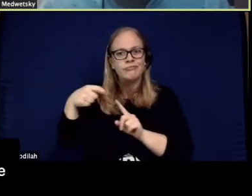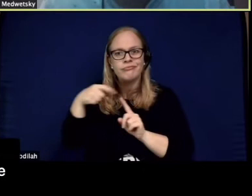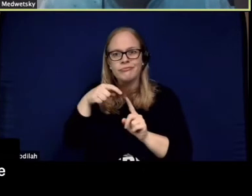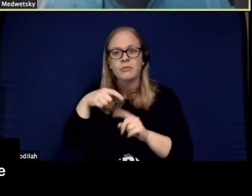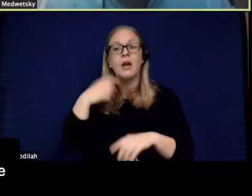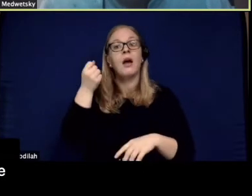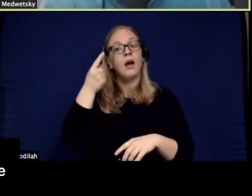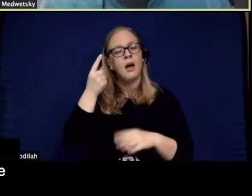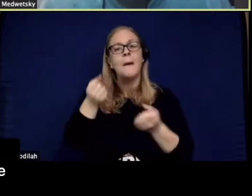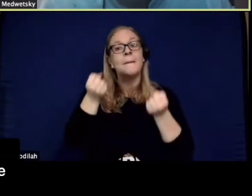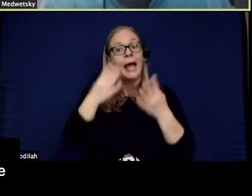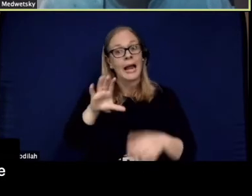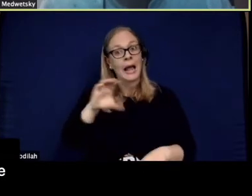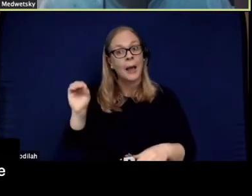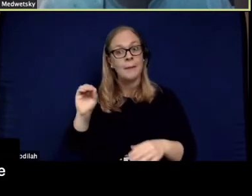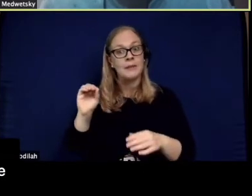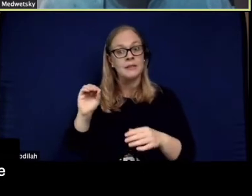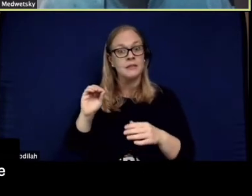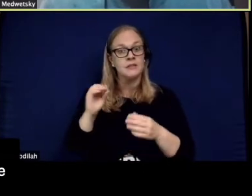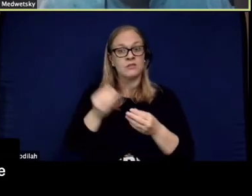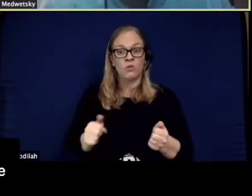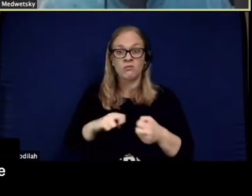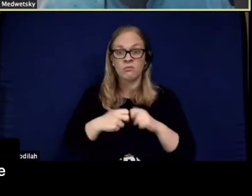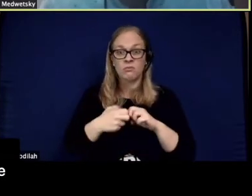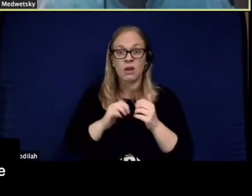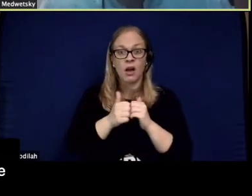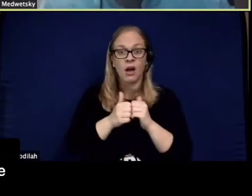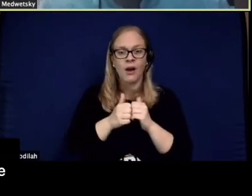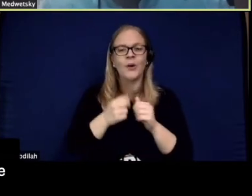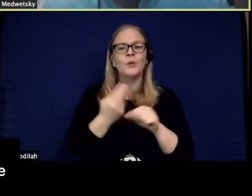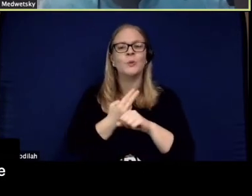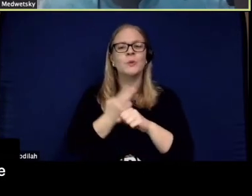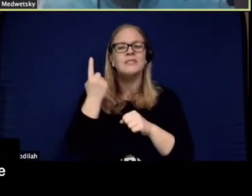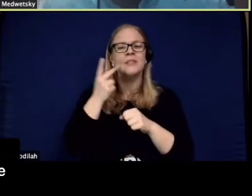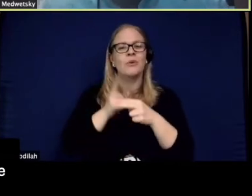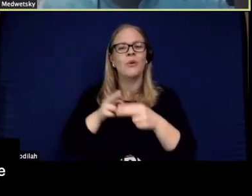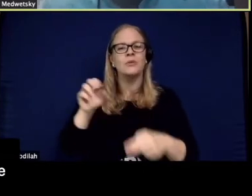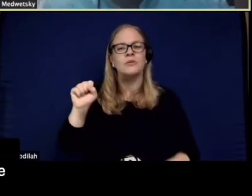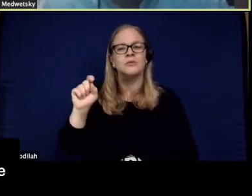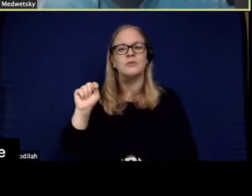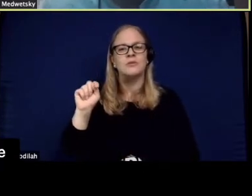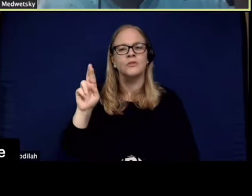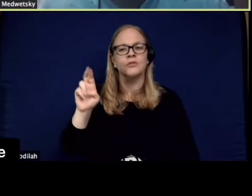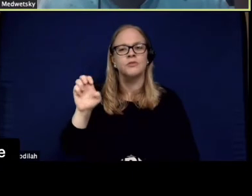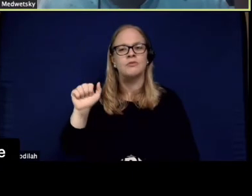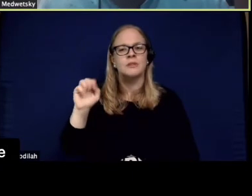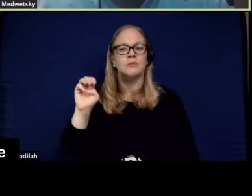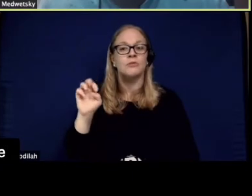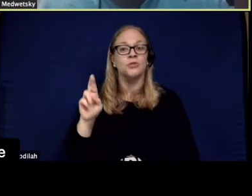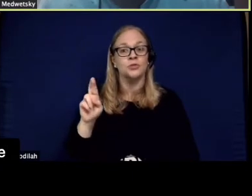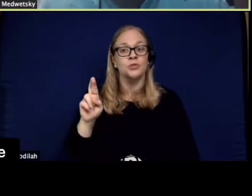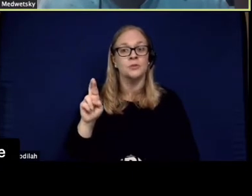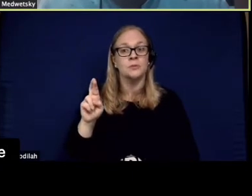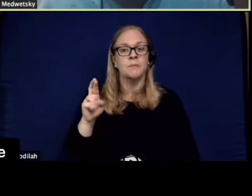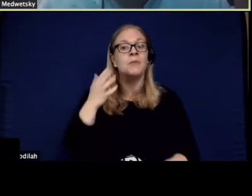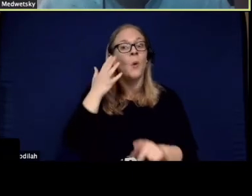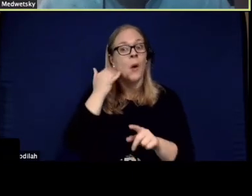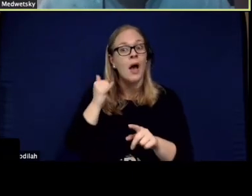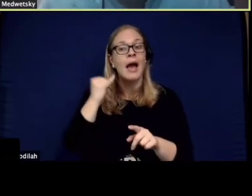because if you just had originally relied on just Bluetooth, and we'll talk about that in a